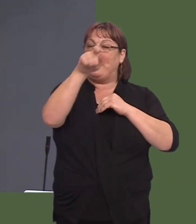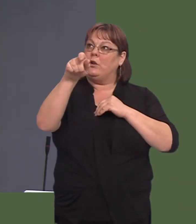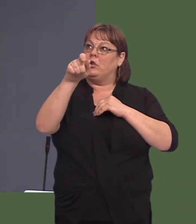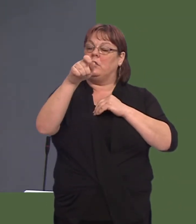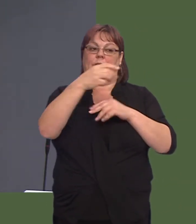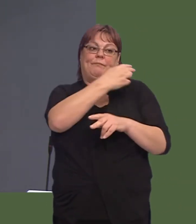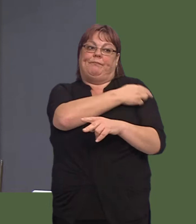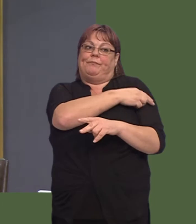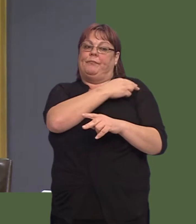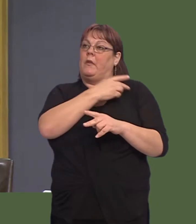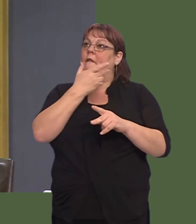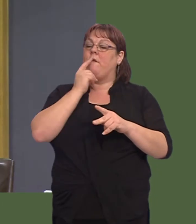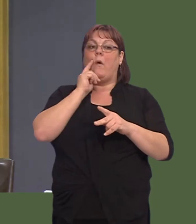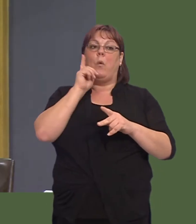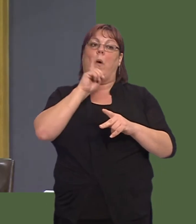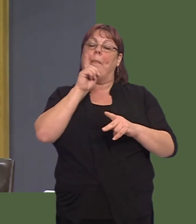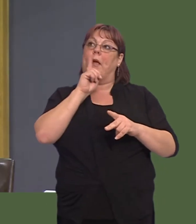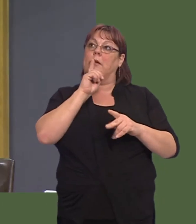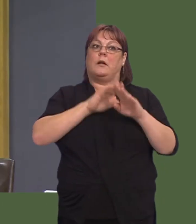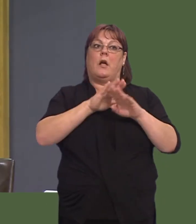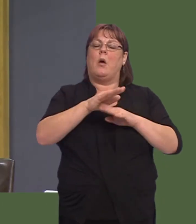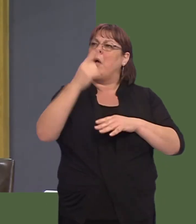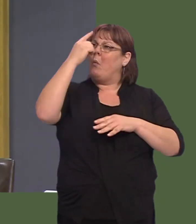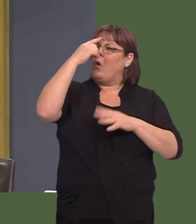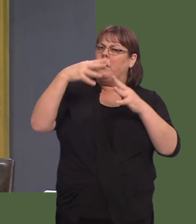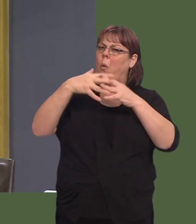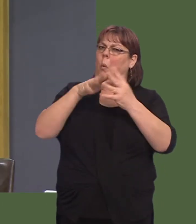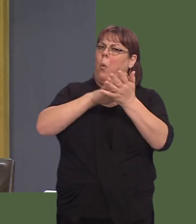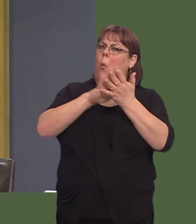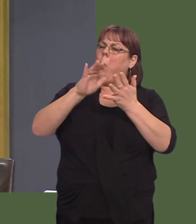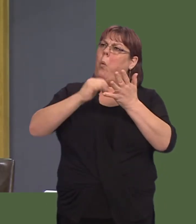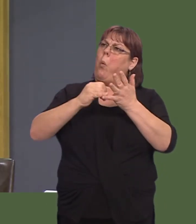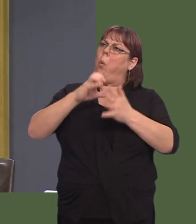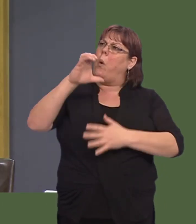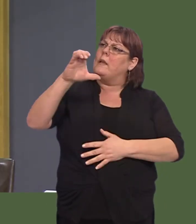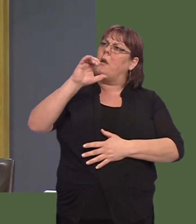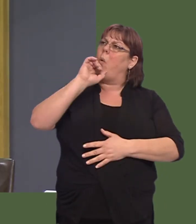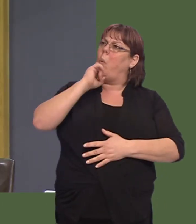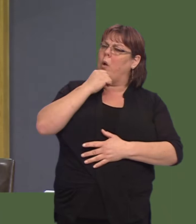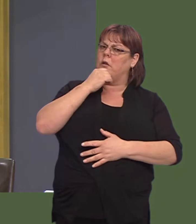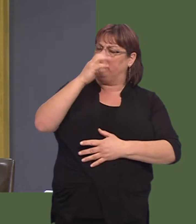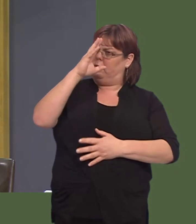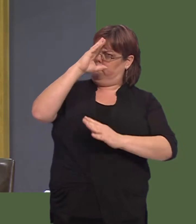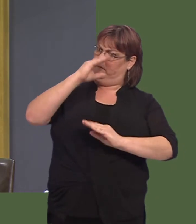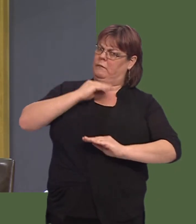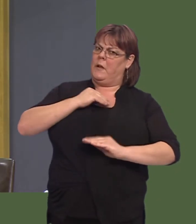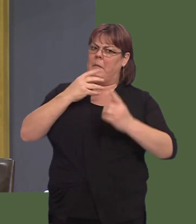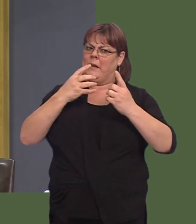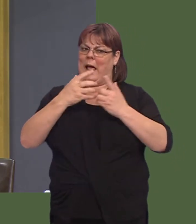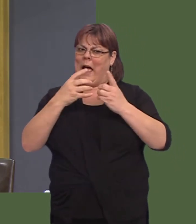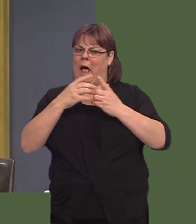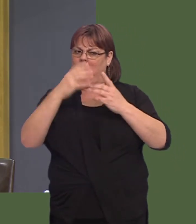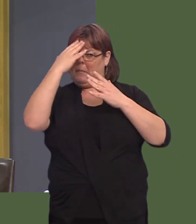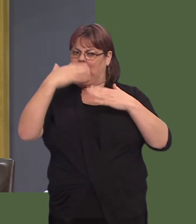services in this country. It was expected, though, that by now WISC would have come back with a report on how inpatient perinatal mental health services could